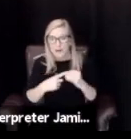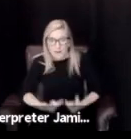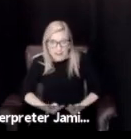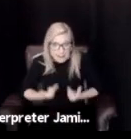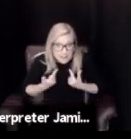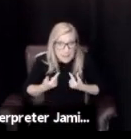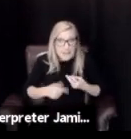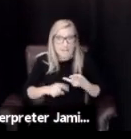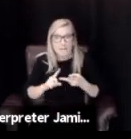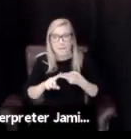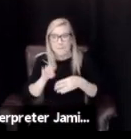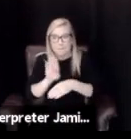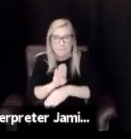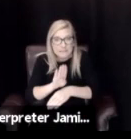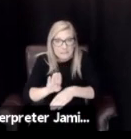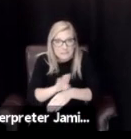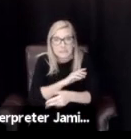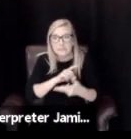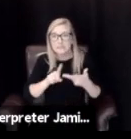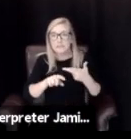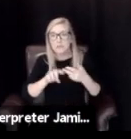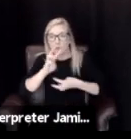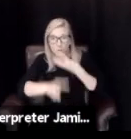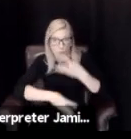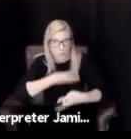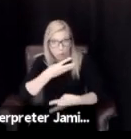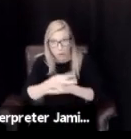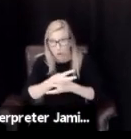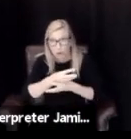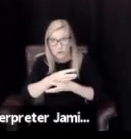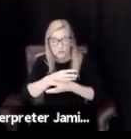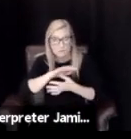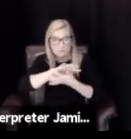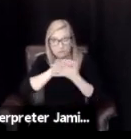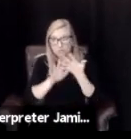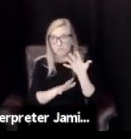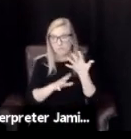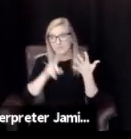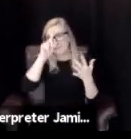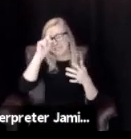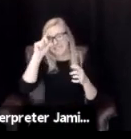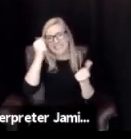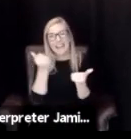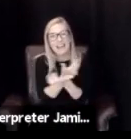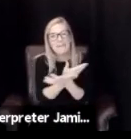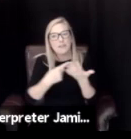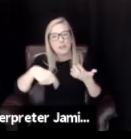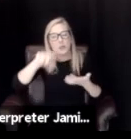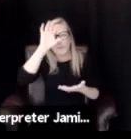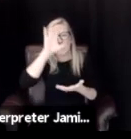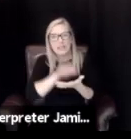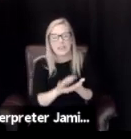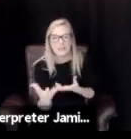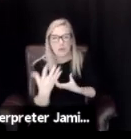about business, what you believe about the world, right? Because everything that you believe, you take with you.